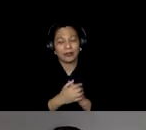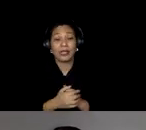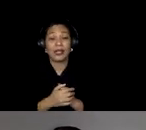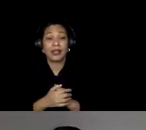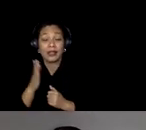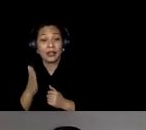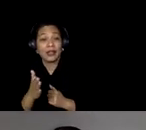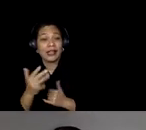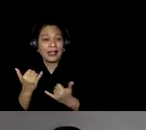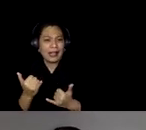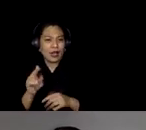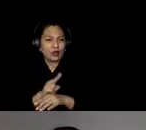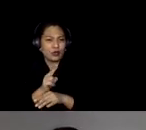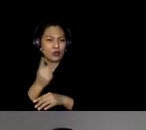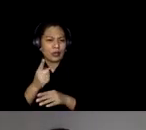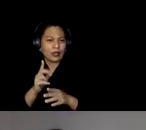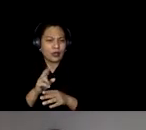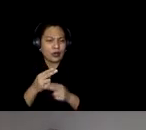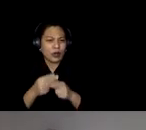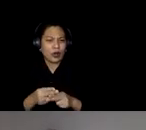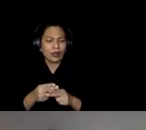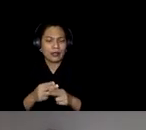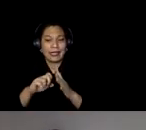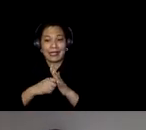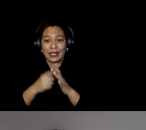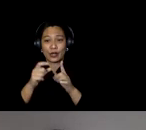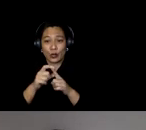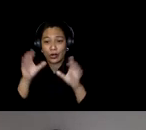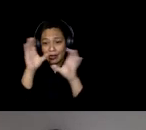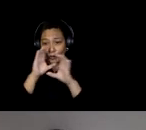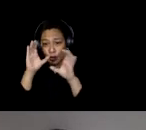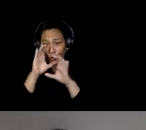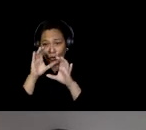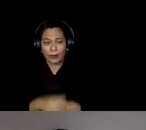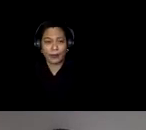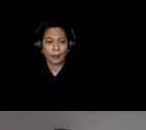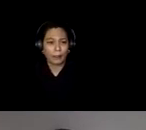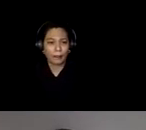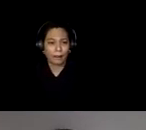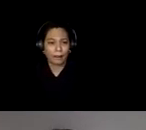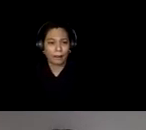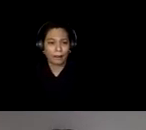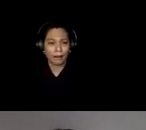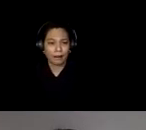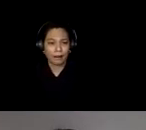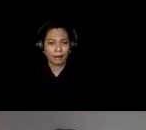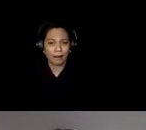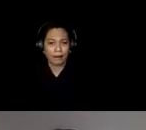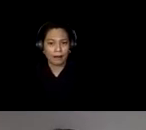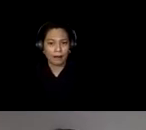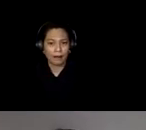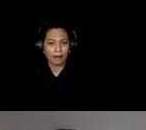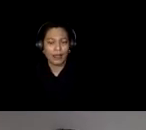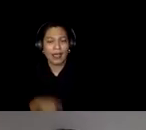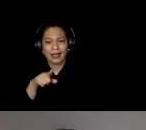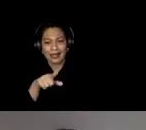I'm going to use one called Keyword Explorer. This one is free to a point. It